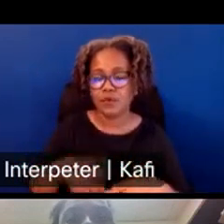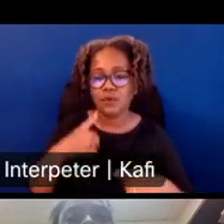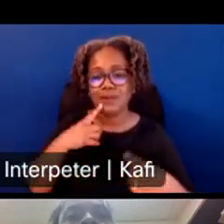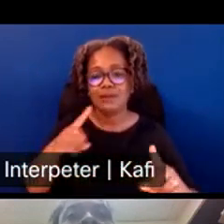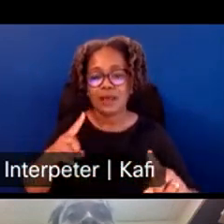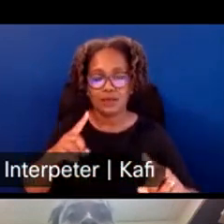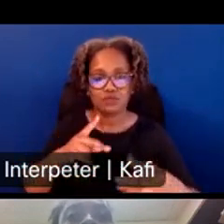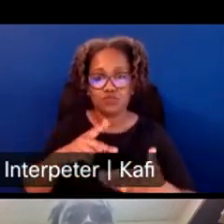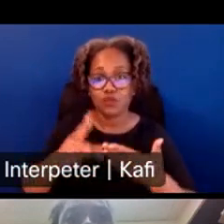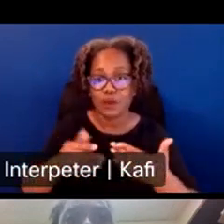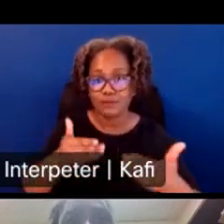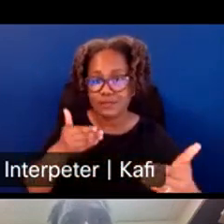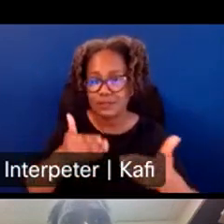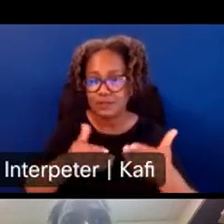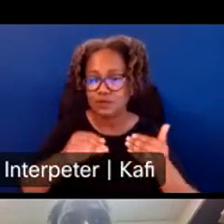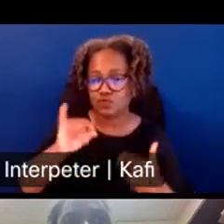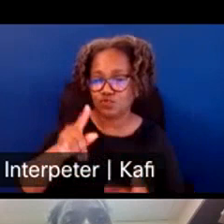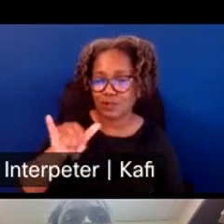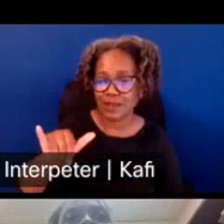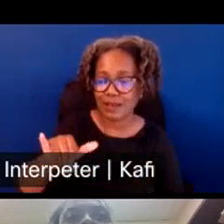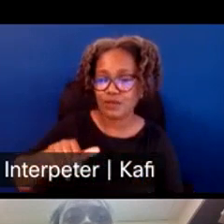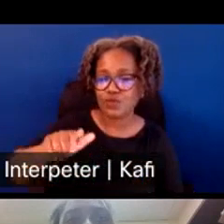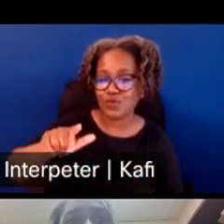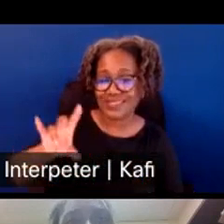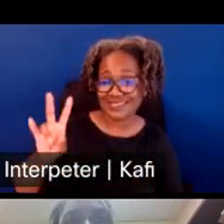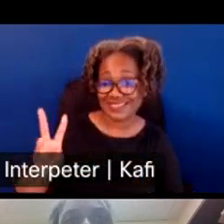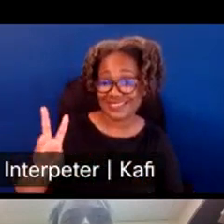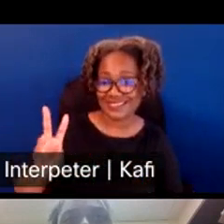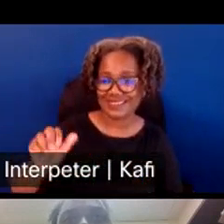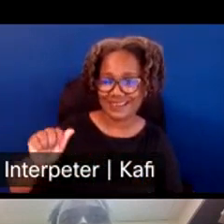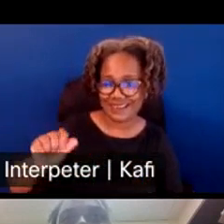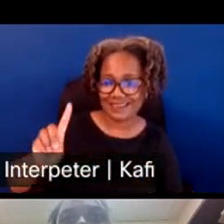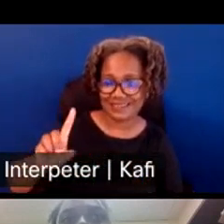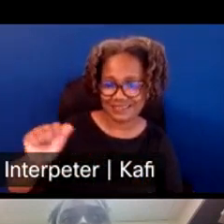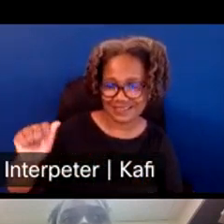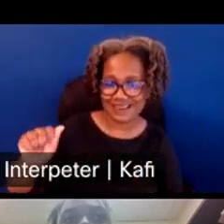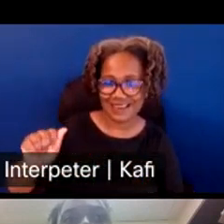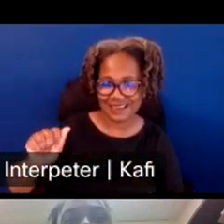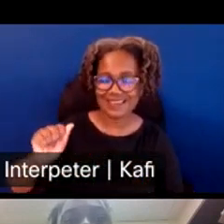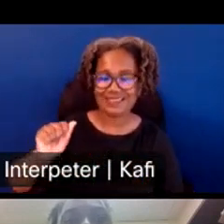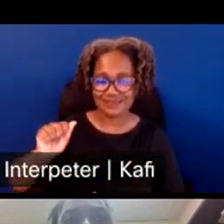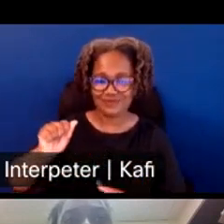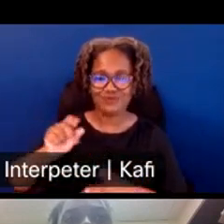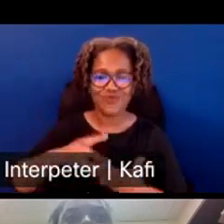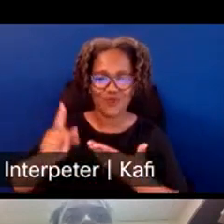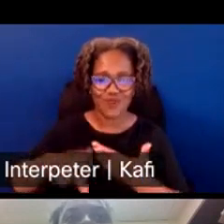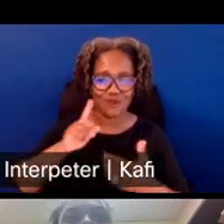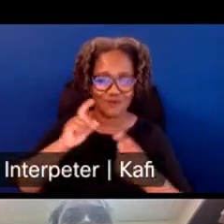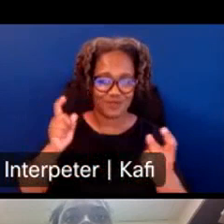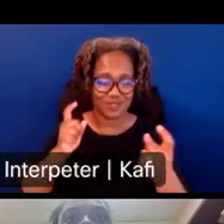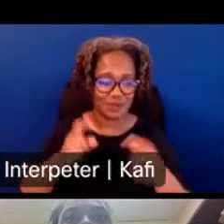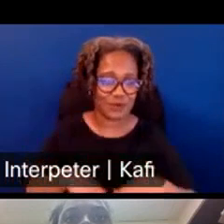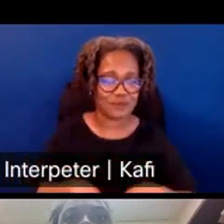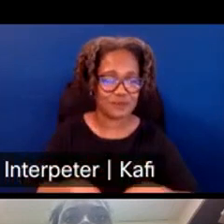Celebration. We look forward to seeing you there. I have the pleasure of introducing one of our two panelists today,